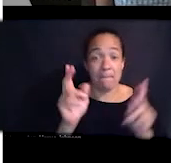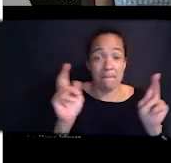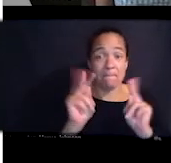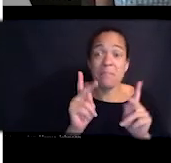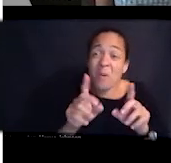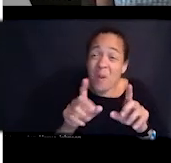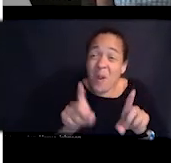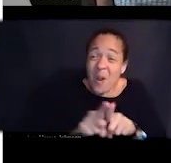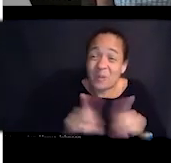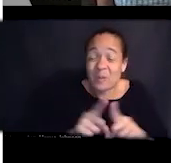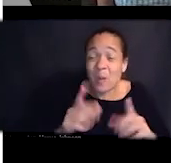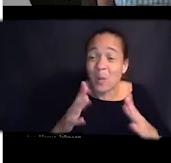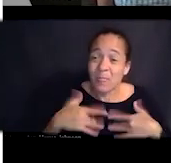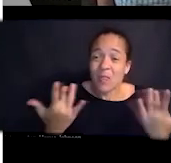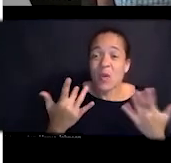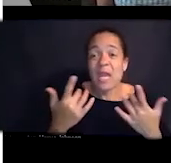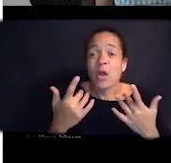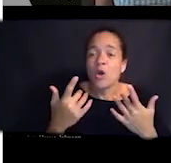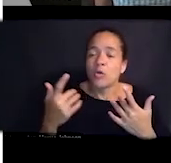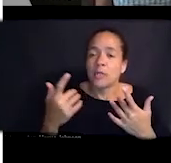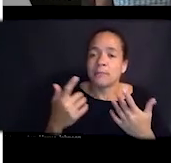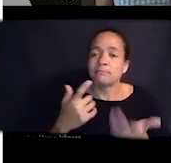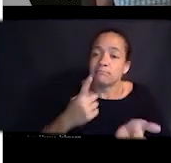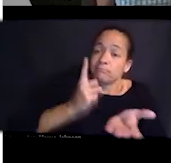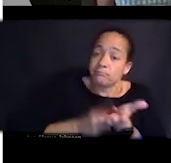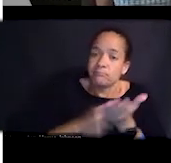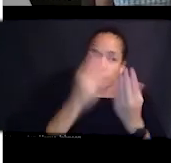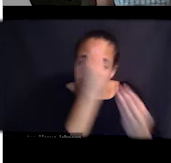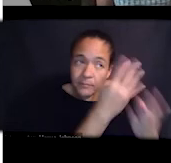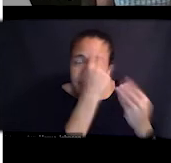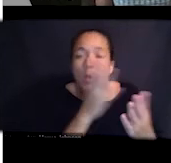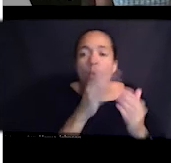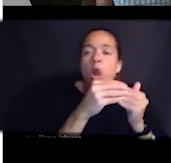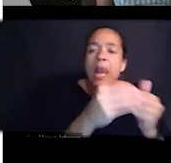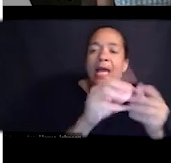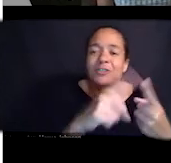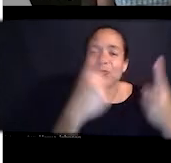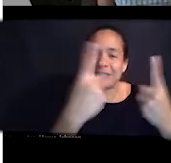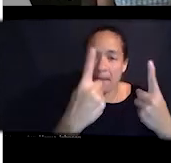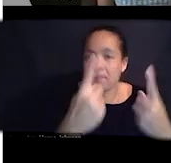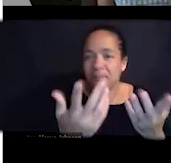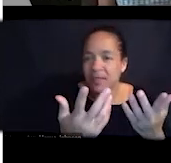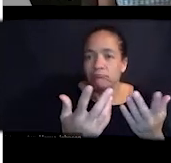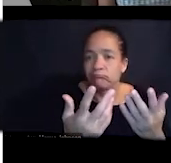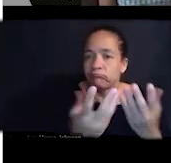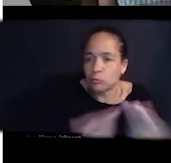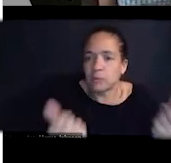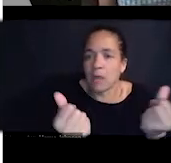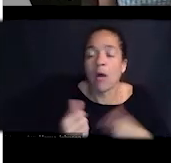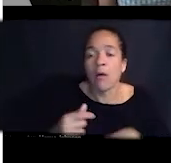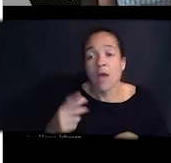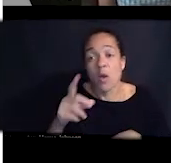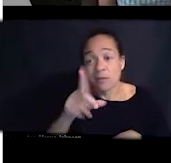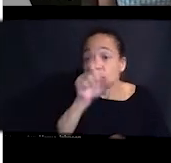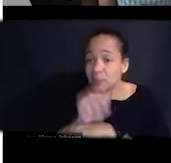something. Were we going to listen to what they had to say and actually invest in fixing some of those issues that they mentioned? That